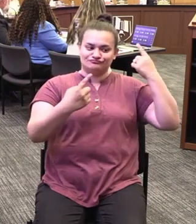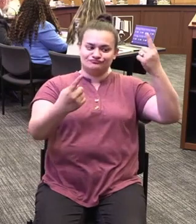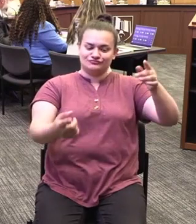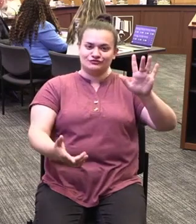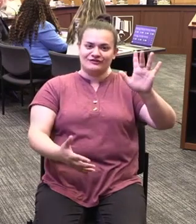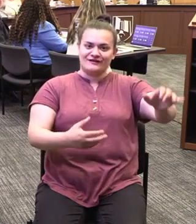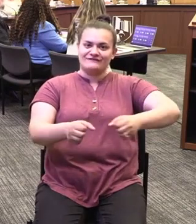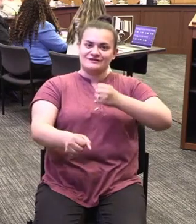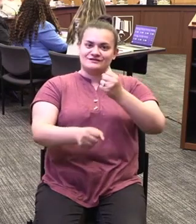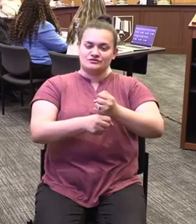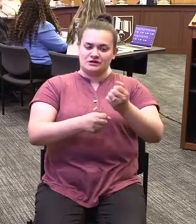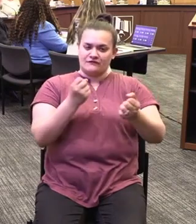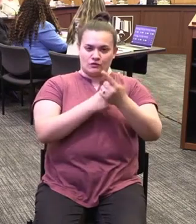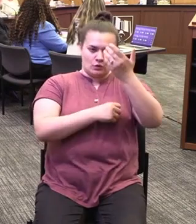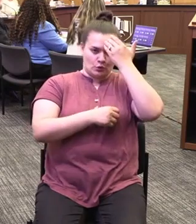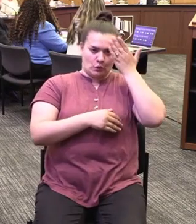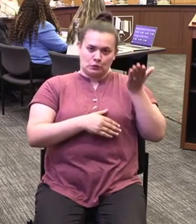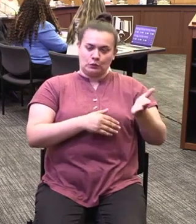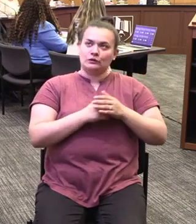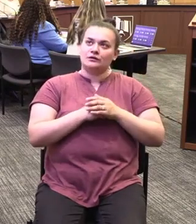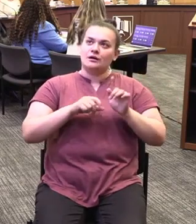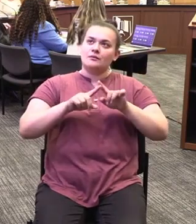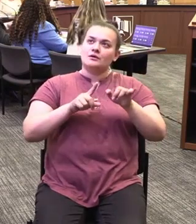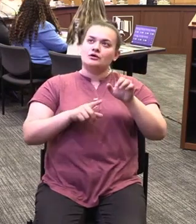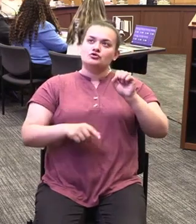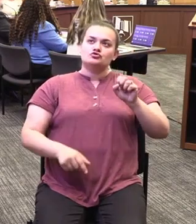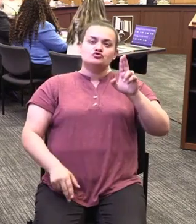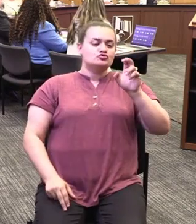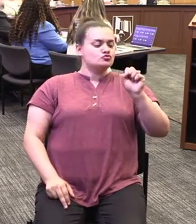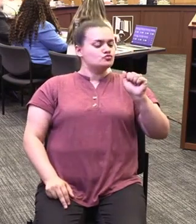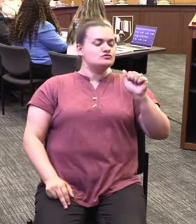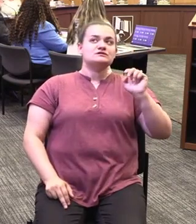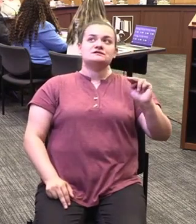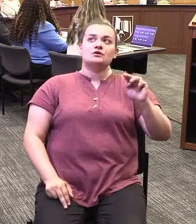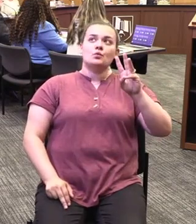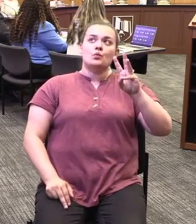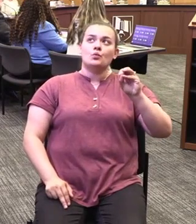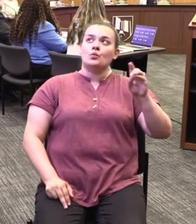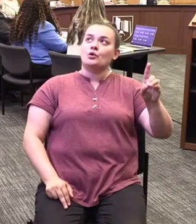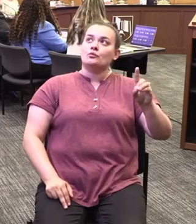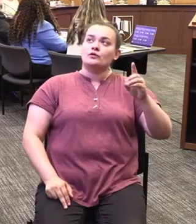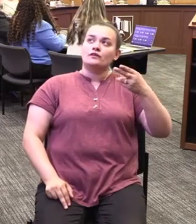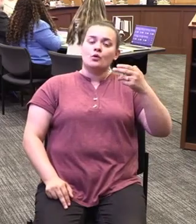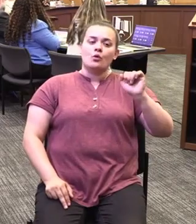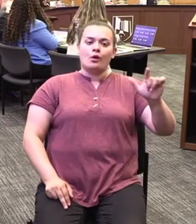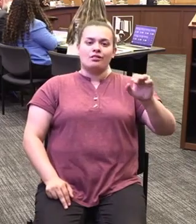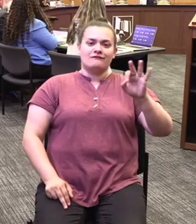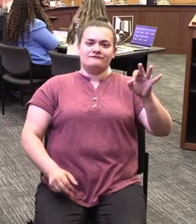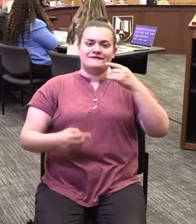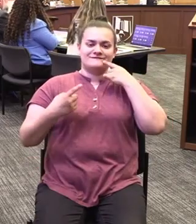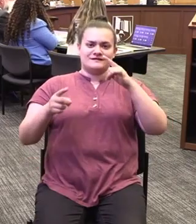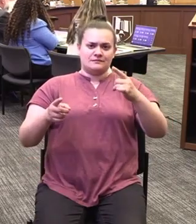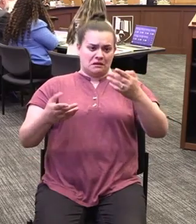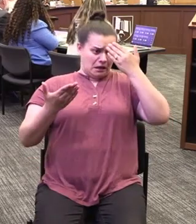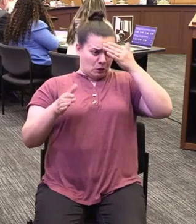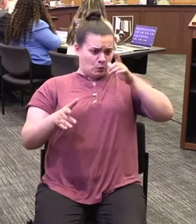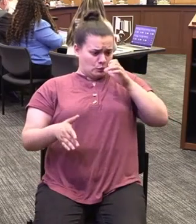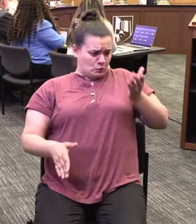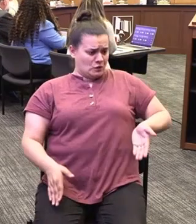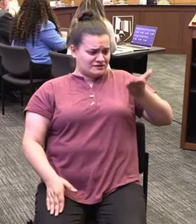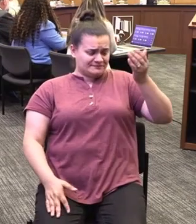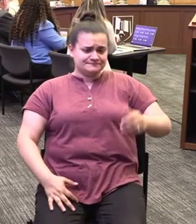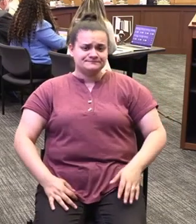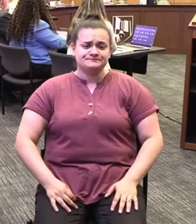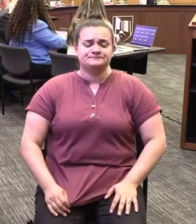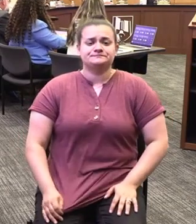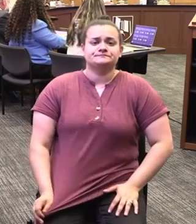more. Everyone knows Judy. But when I looked at Susan Wood with the Hall of Fame award, I didn't know who Susan Wood was. So